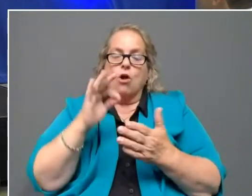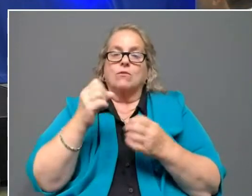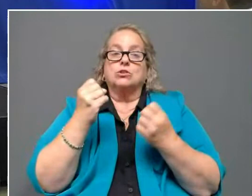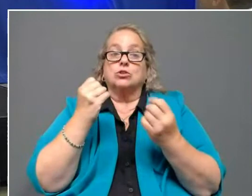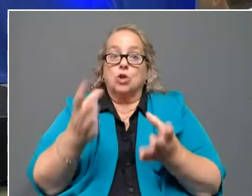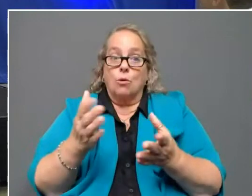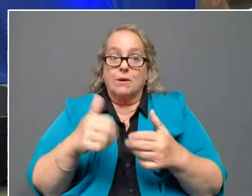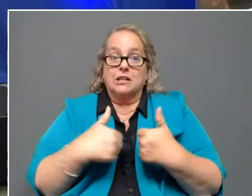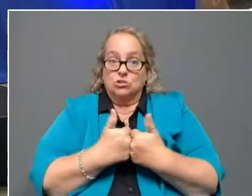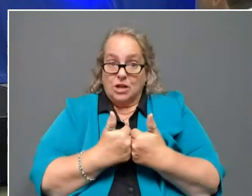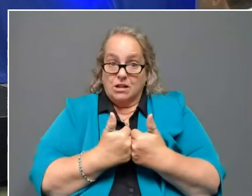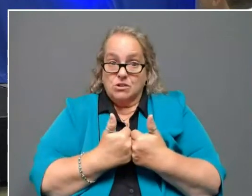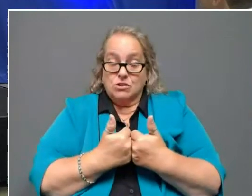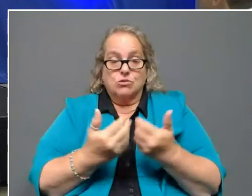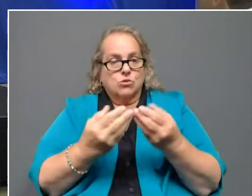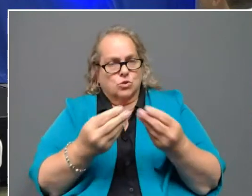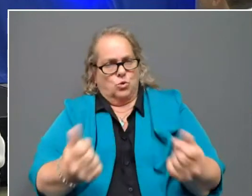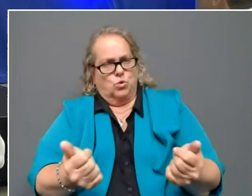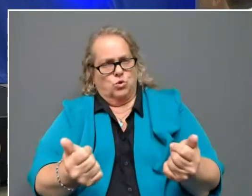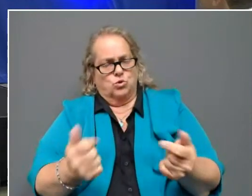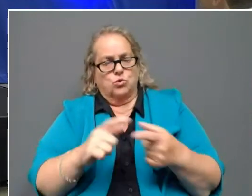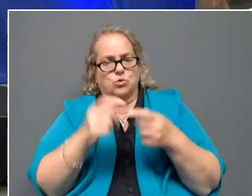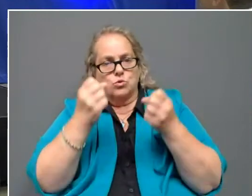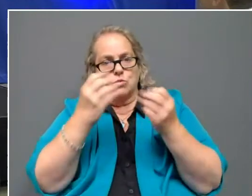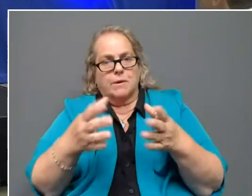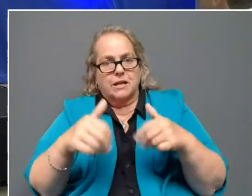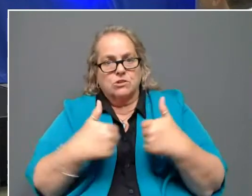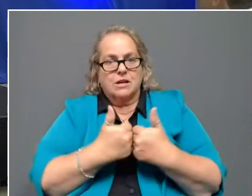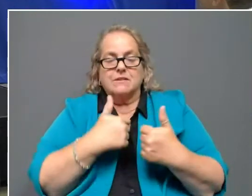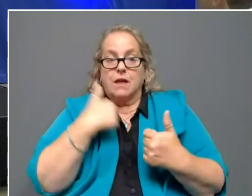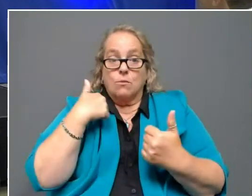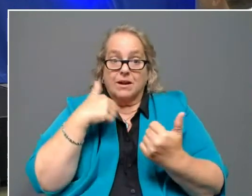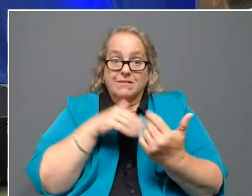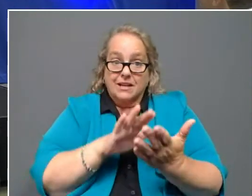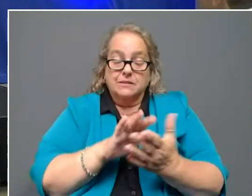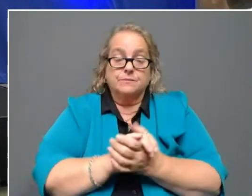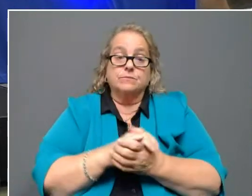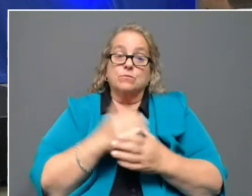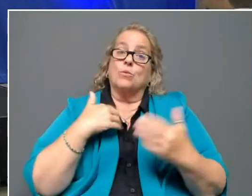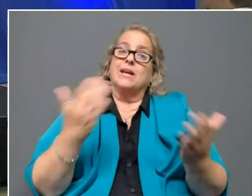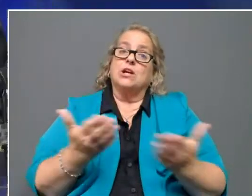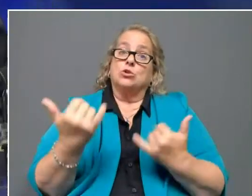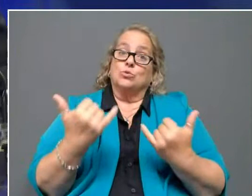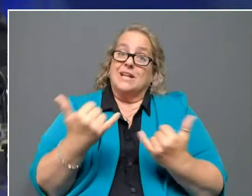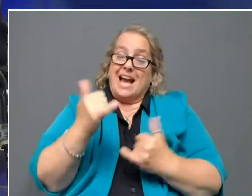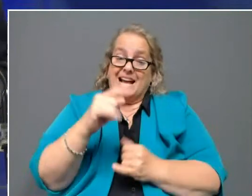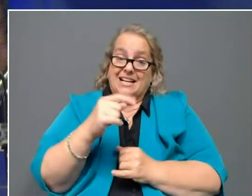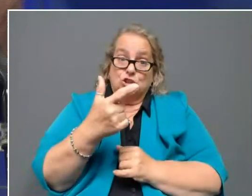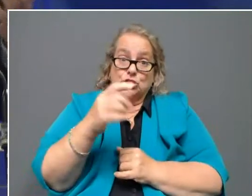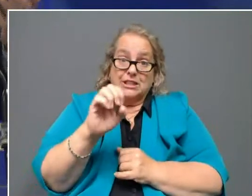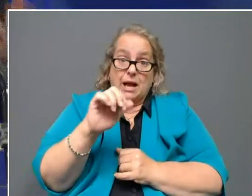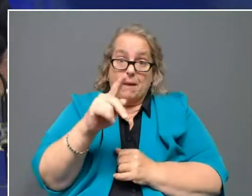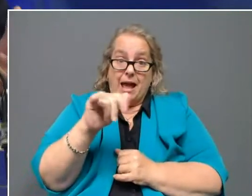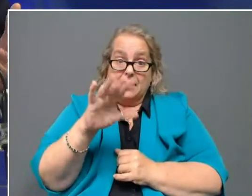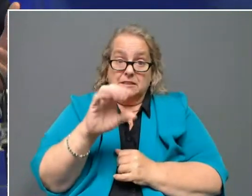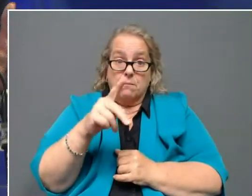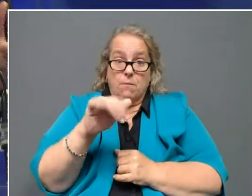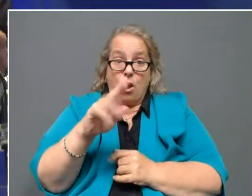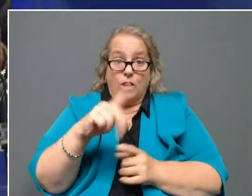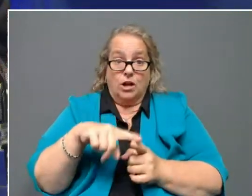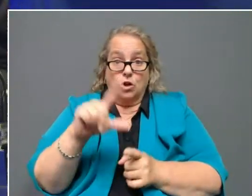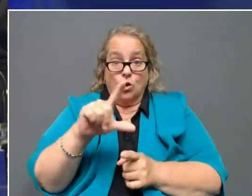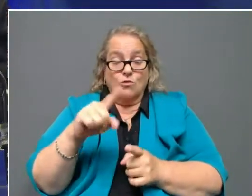the solution to so many of them that we face. We're here today at GE Appliance Park in Louisville to talk about